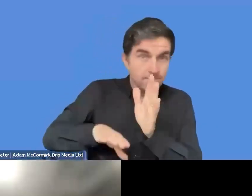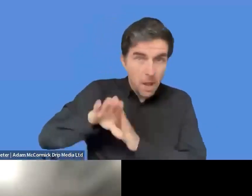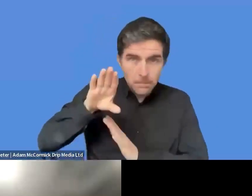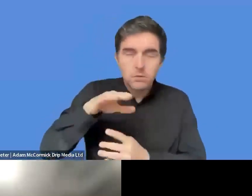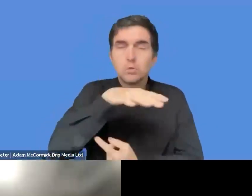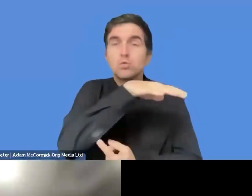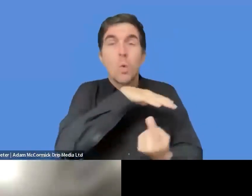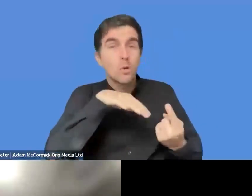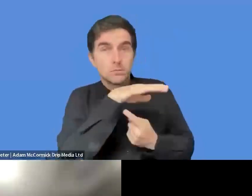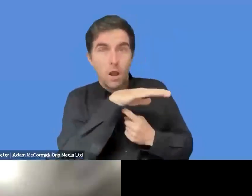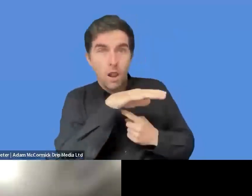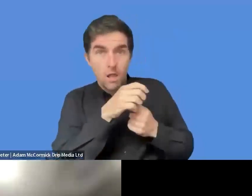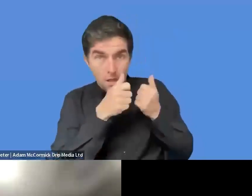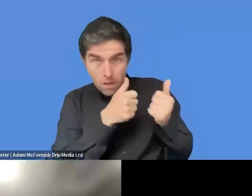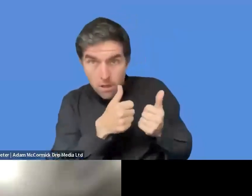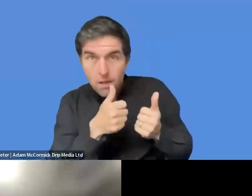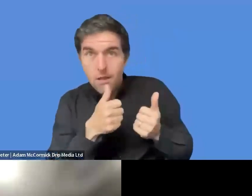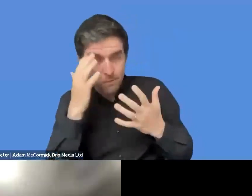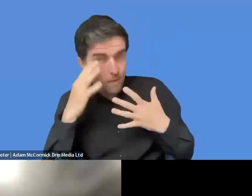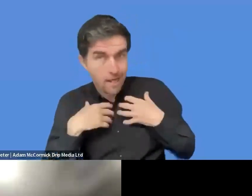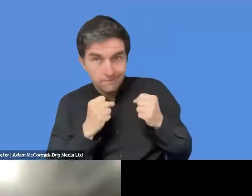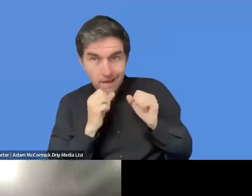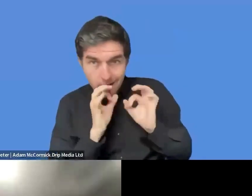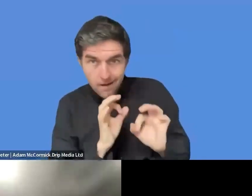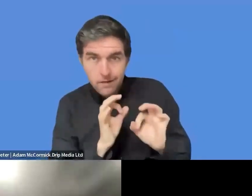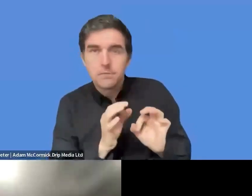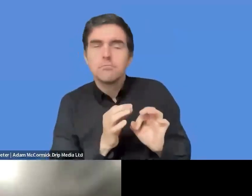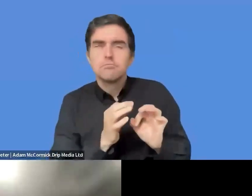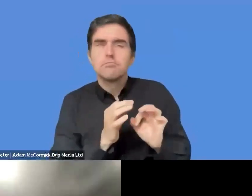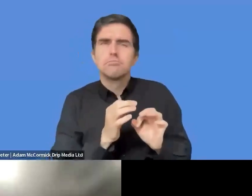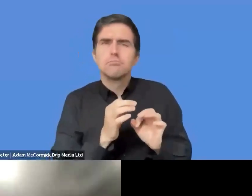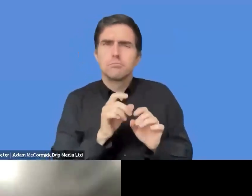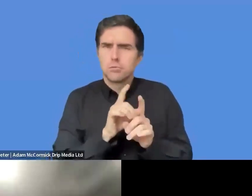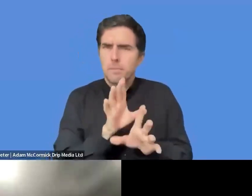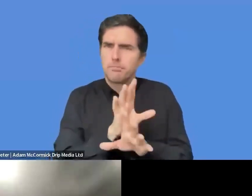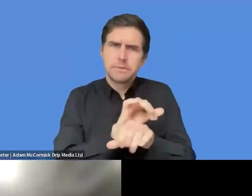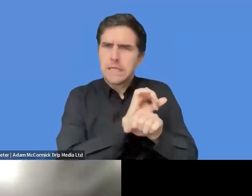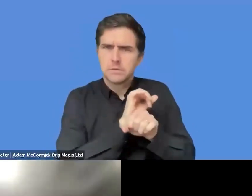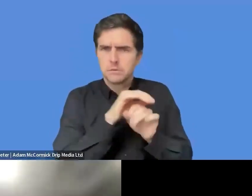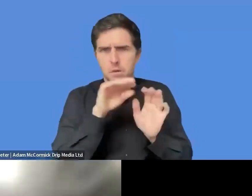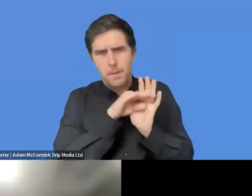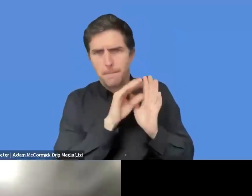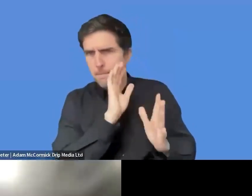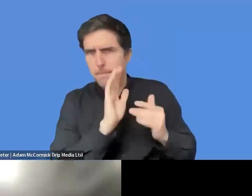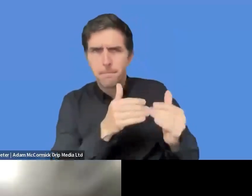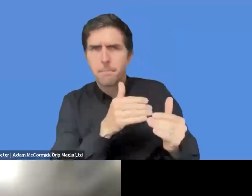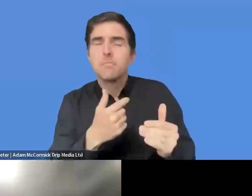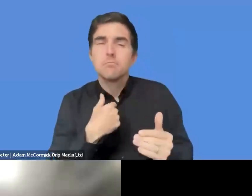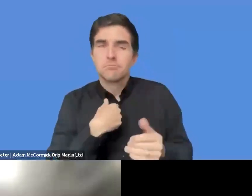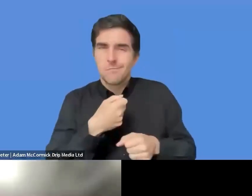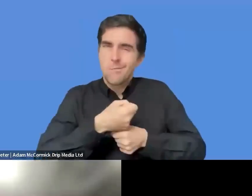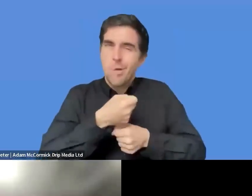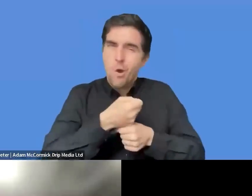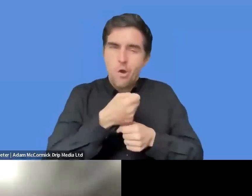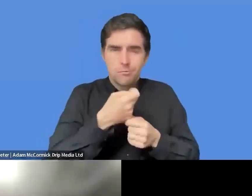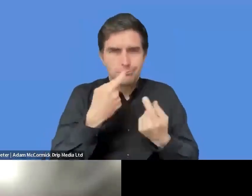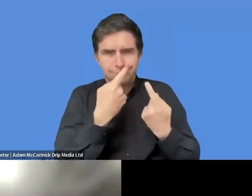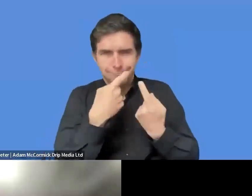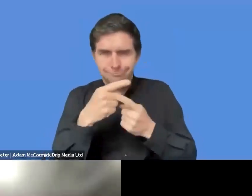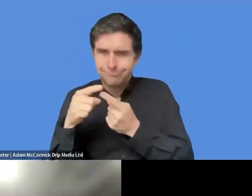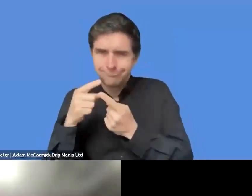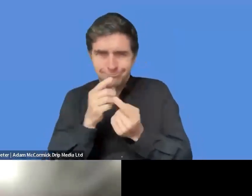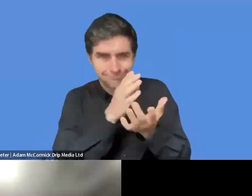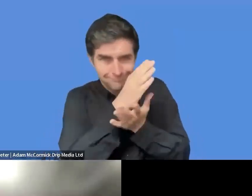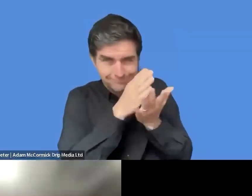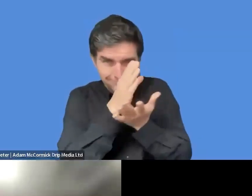country. So we are basically working with the implementers, and we have, so the answer